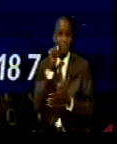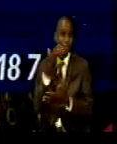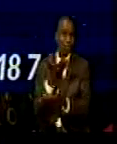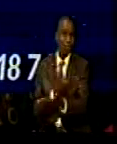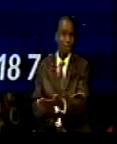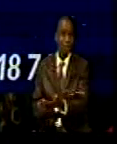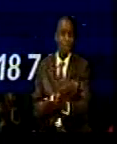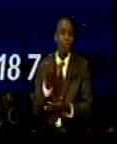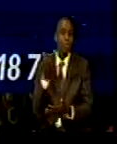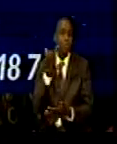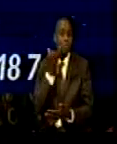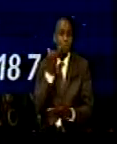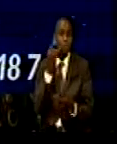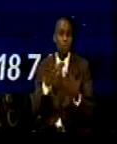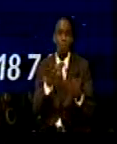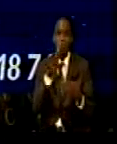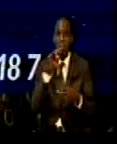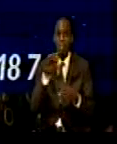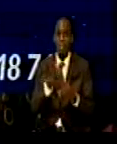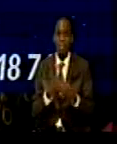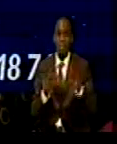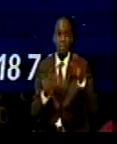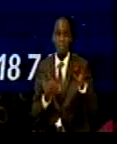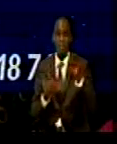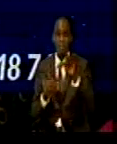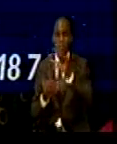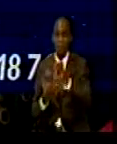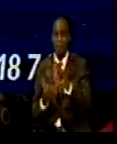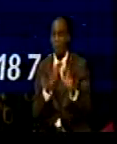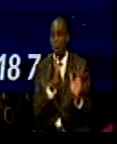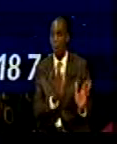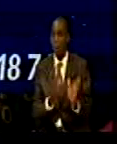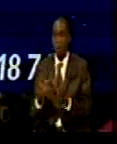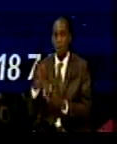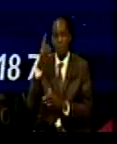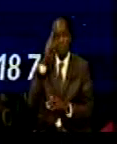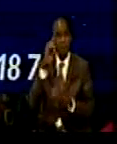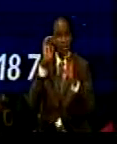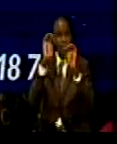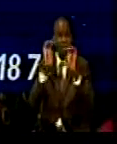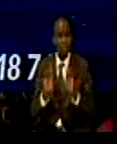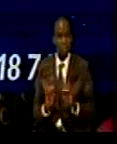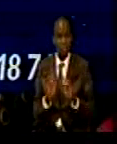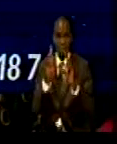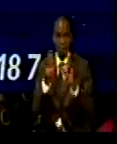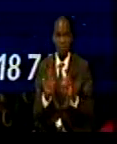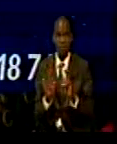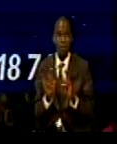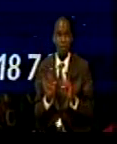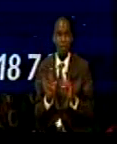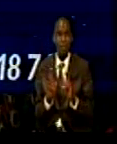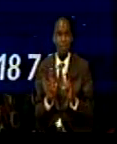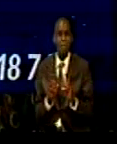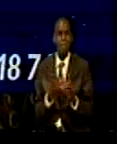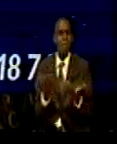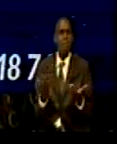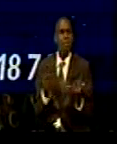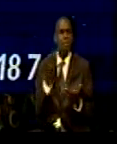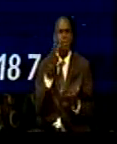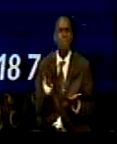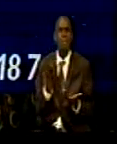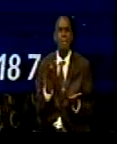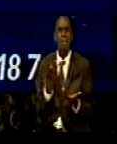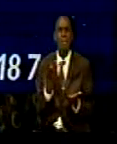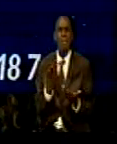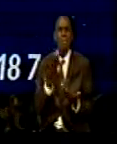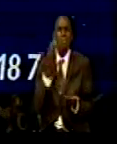SS3 preparing for exams, but I doubt much. I was like, maybe we should go back to SS1. She